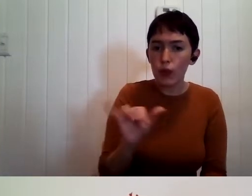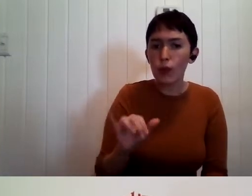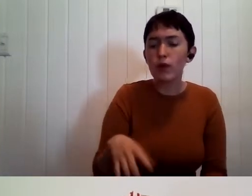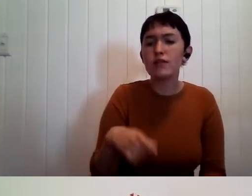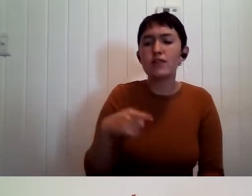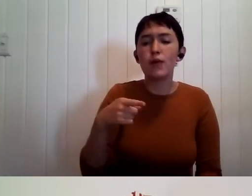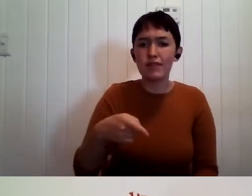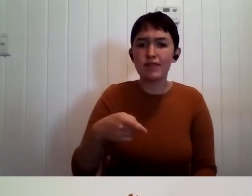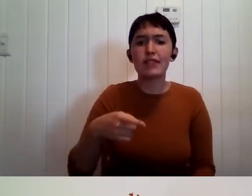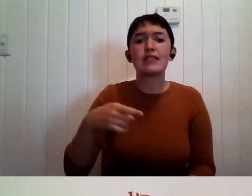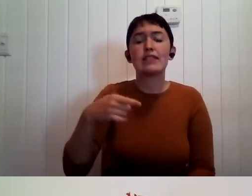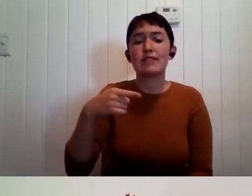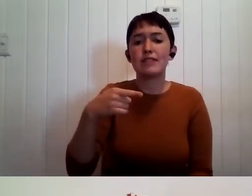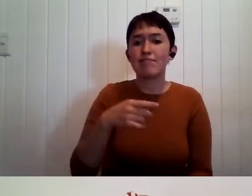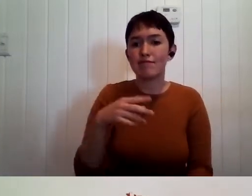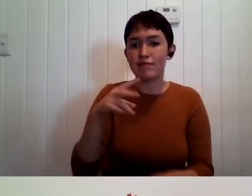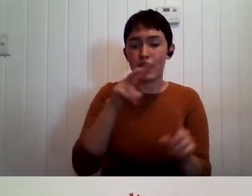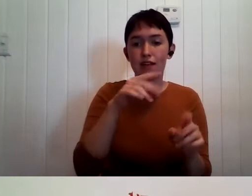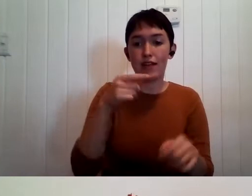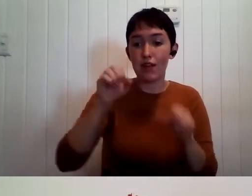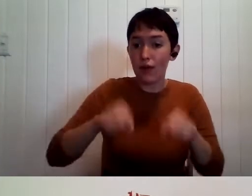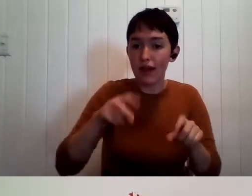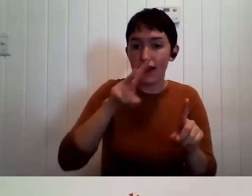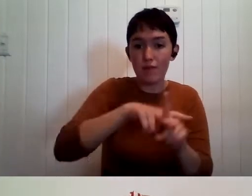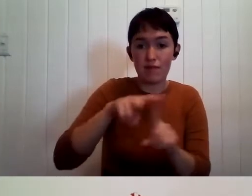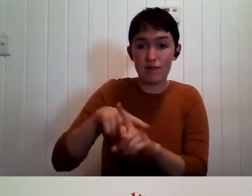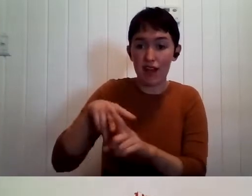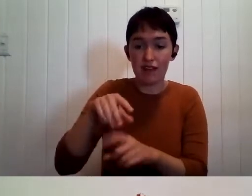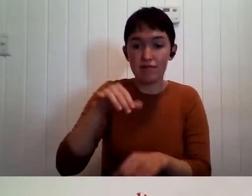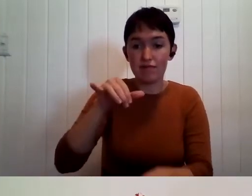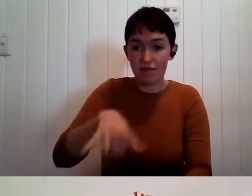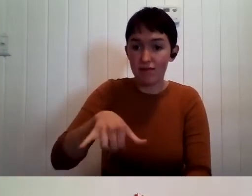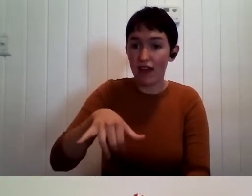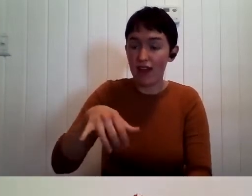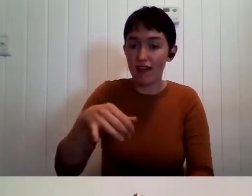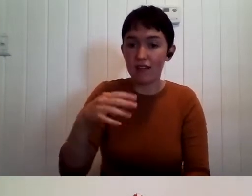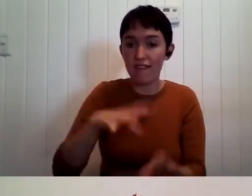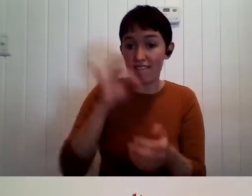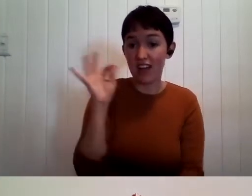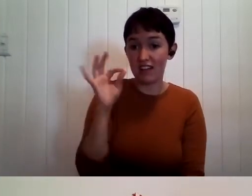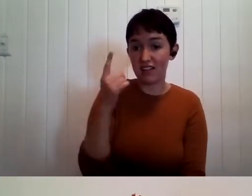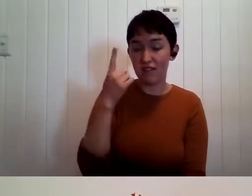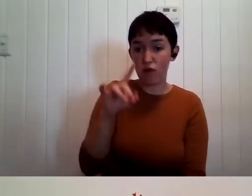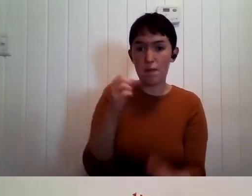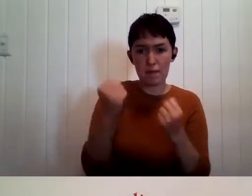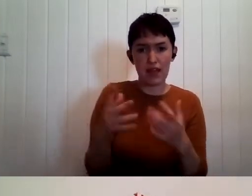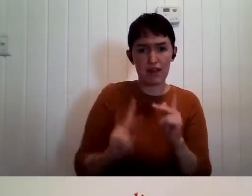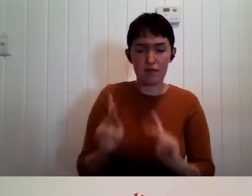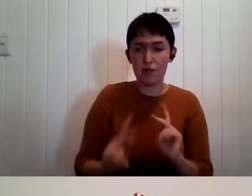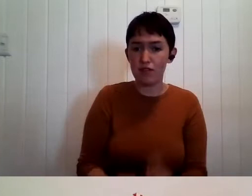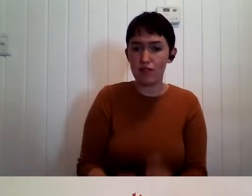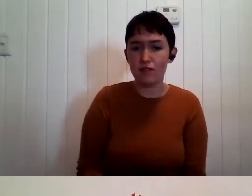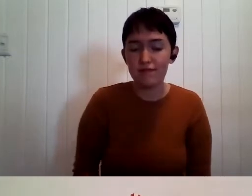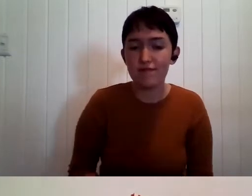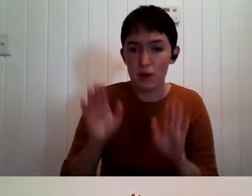cancer related, but that's why sequencing can save lives. It's really, really important. So thank you for that. We've got a question from Mrs.